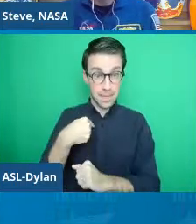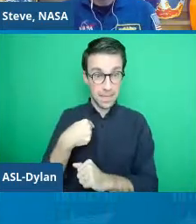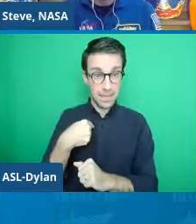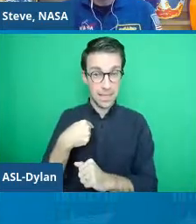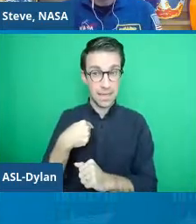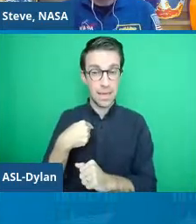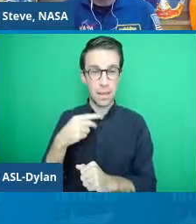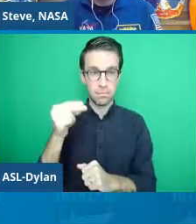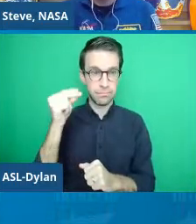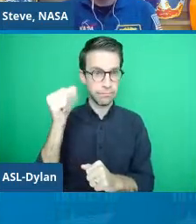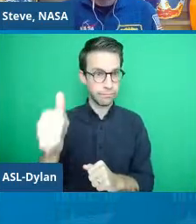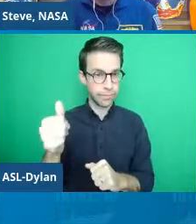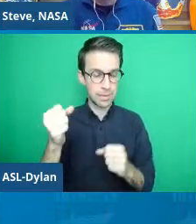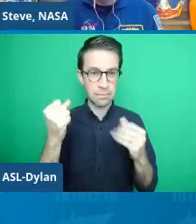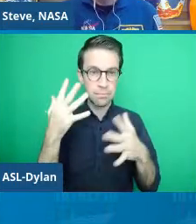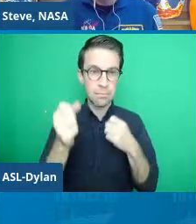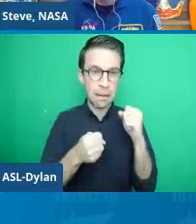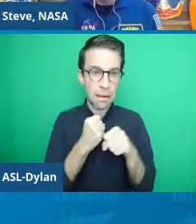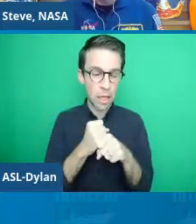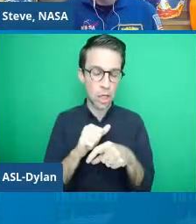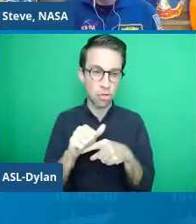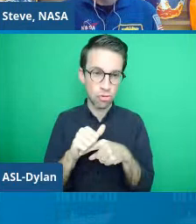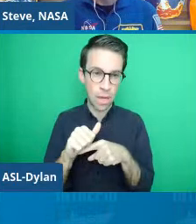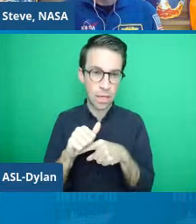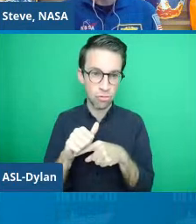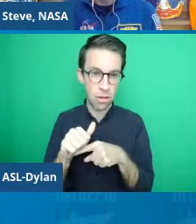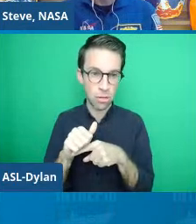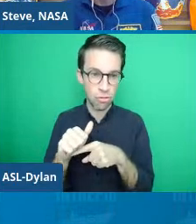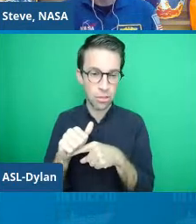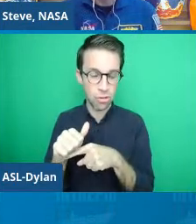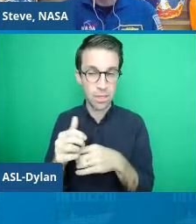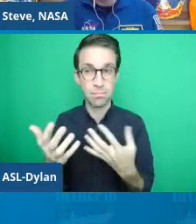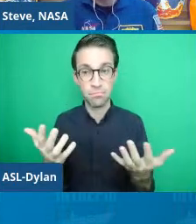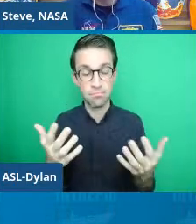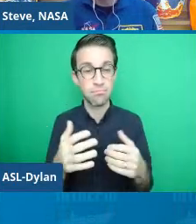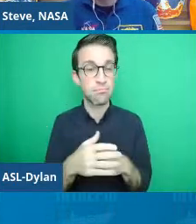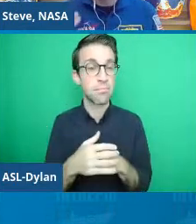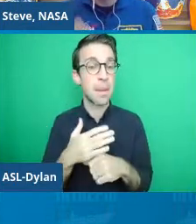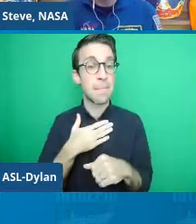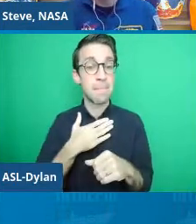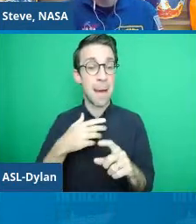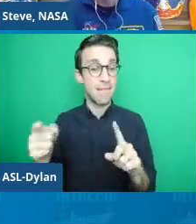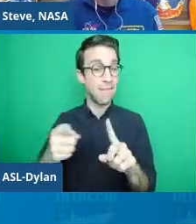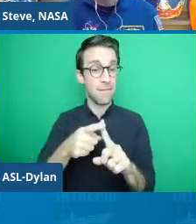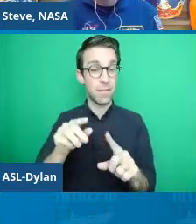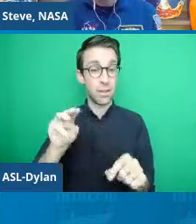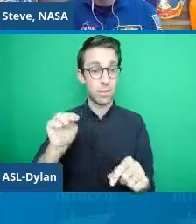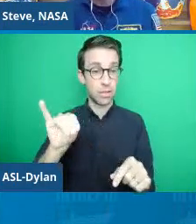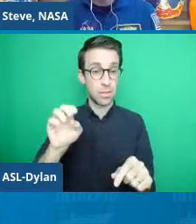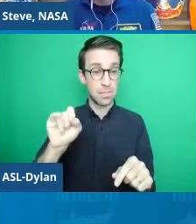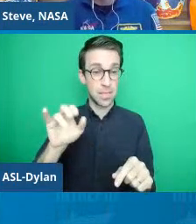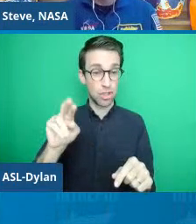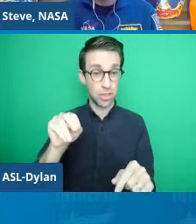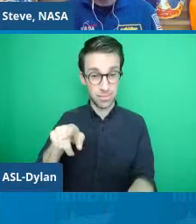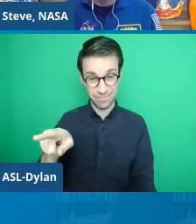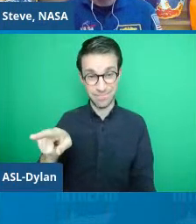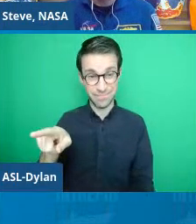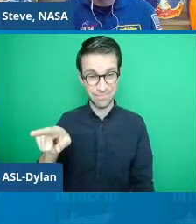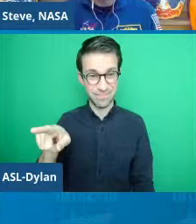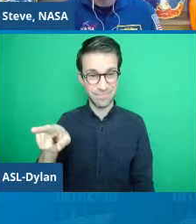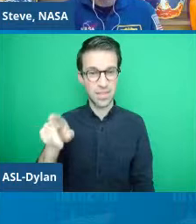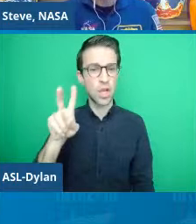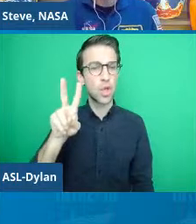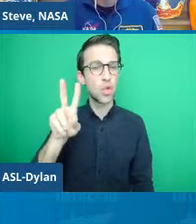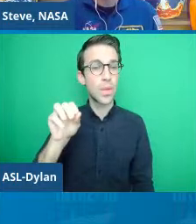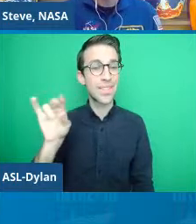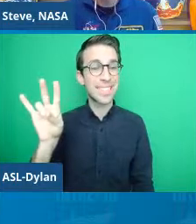a number of years training. And I was assigned to my first mission, next slide, in 2007.